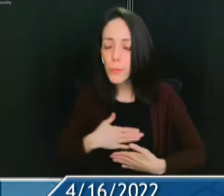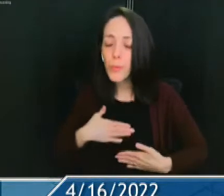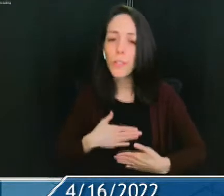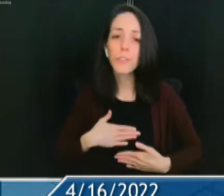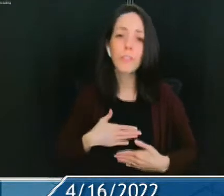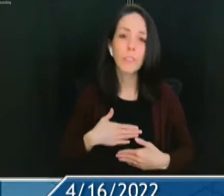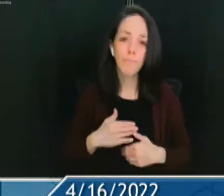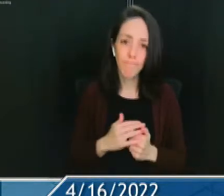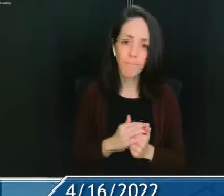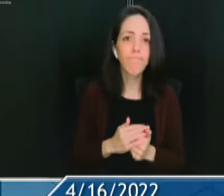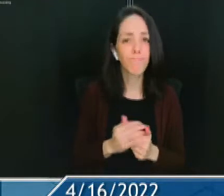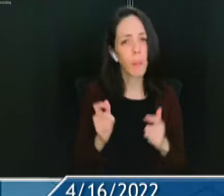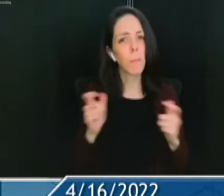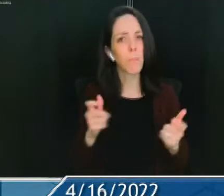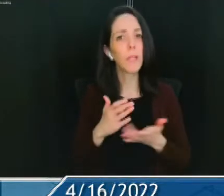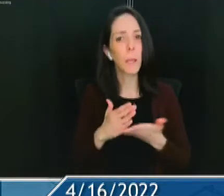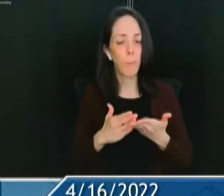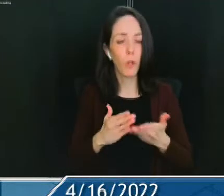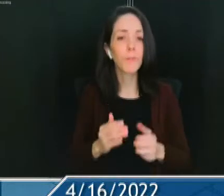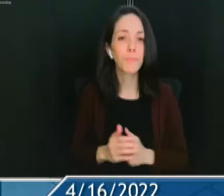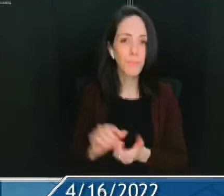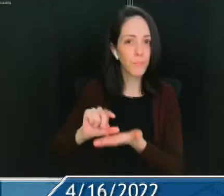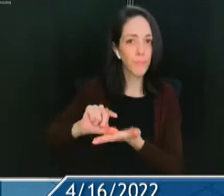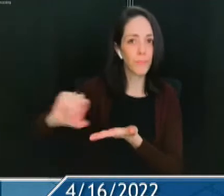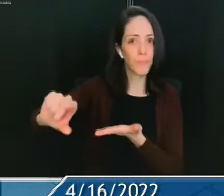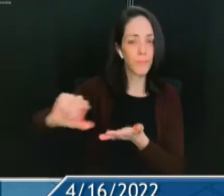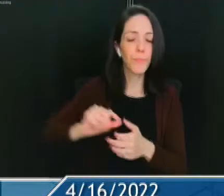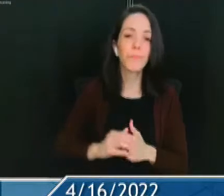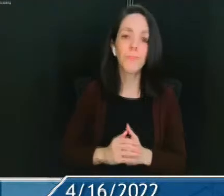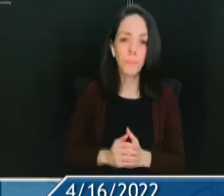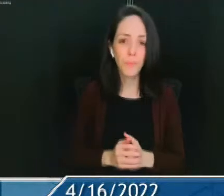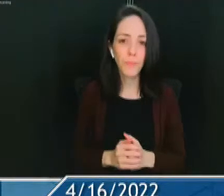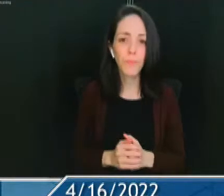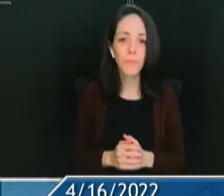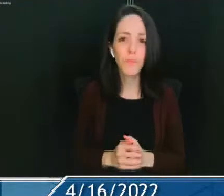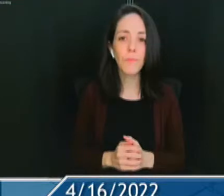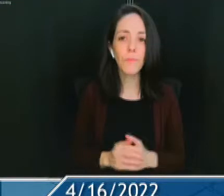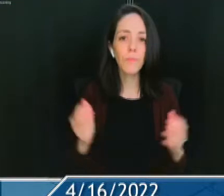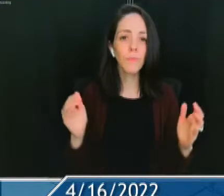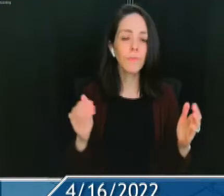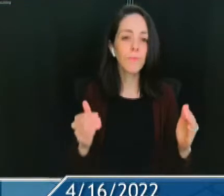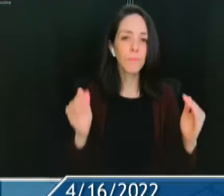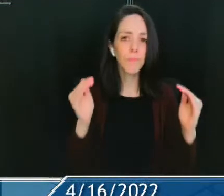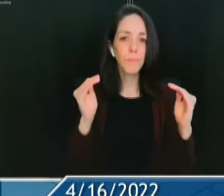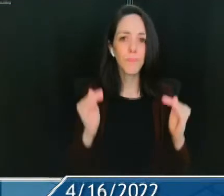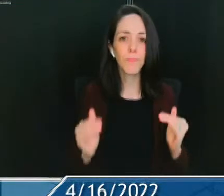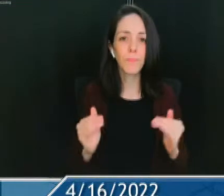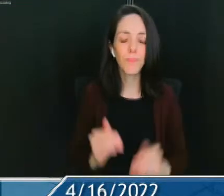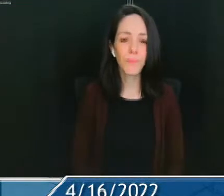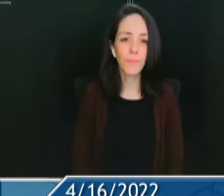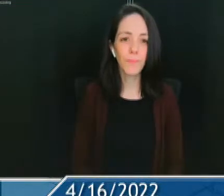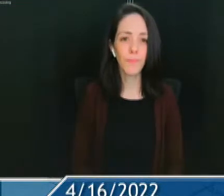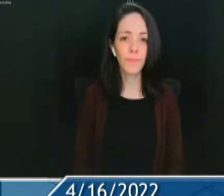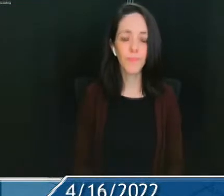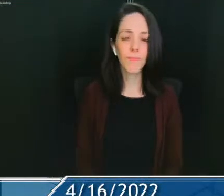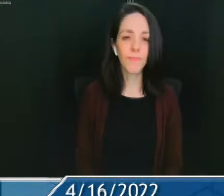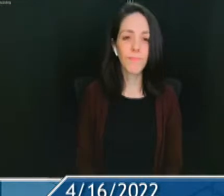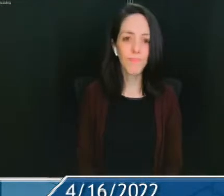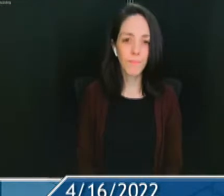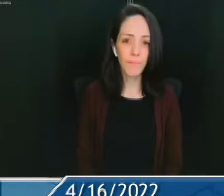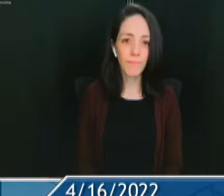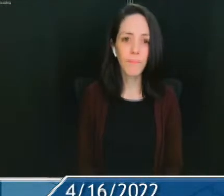a significant piece of our general fund discretionary pie. Next slide, please. So